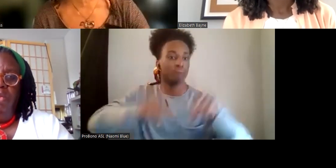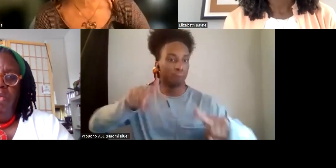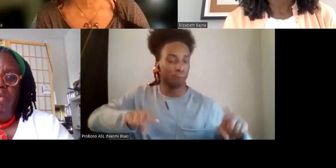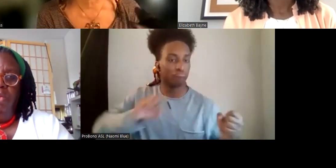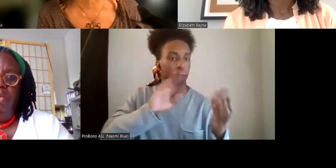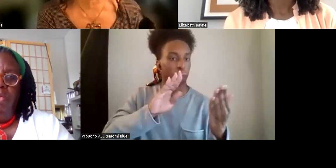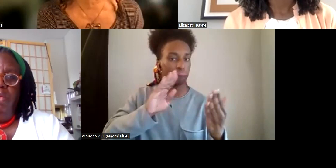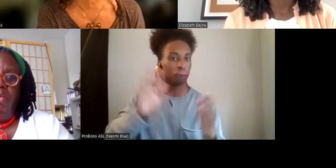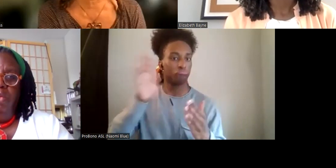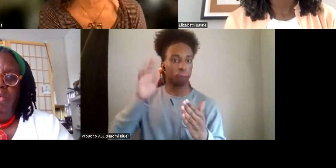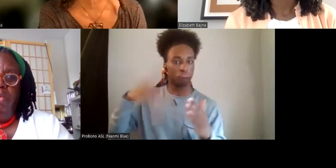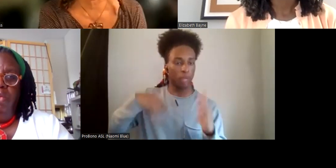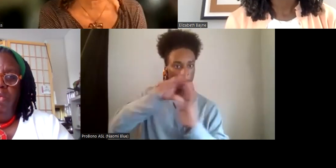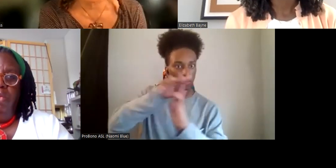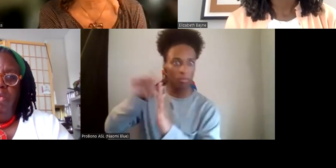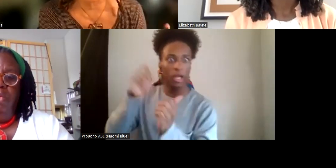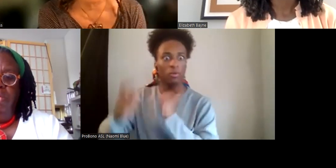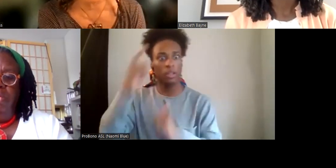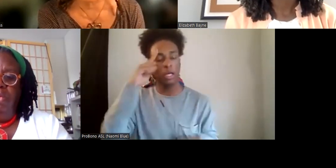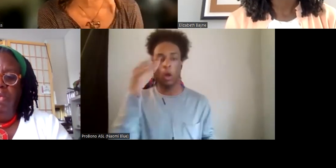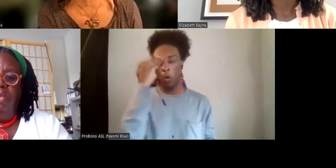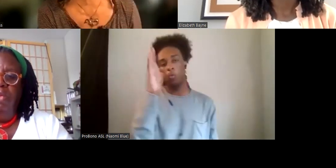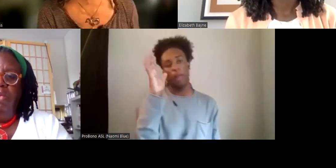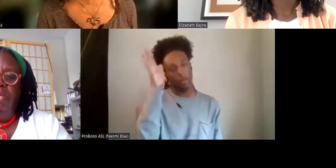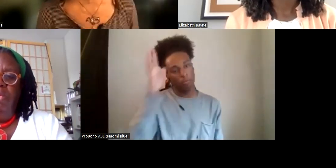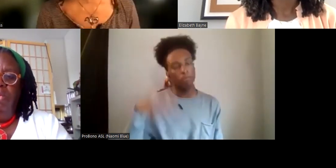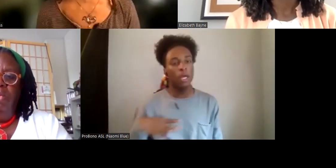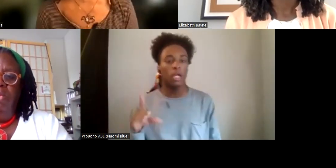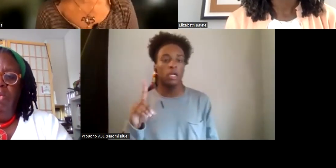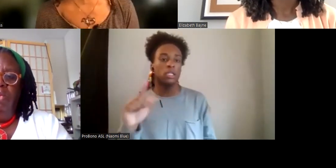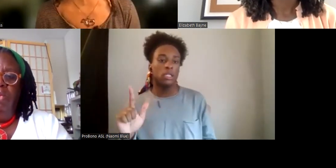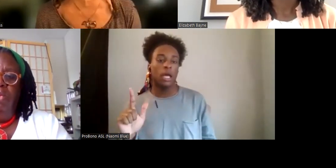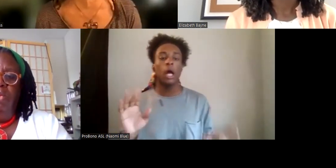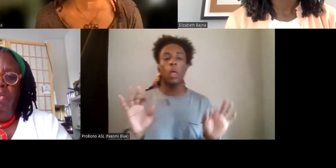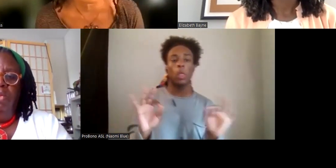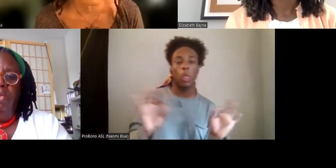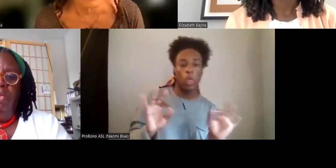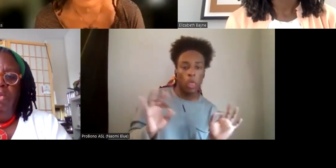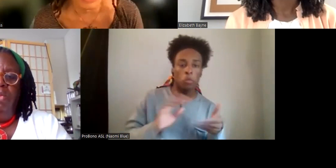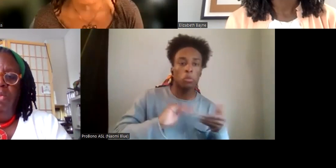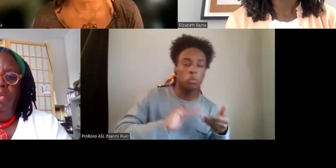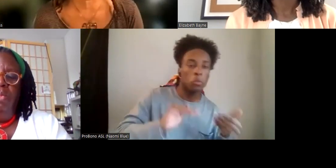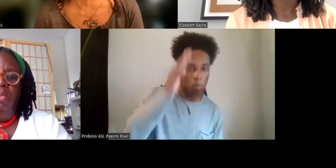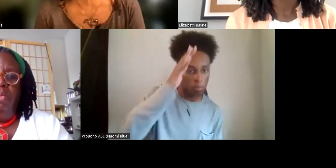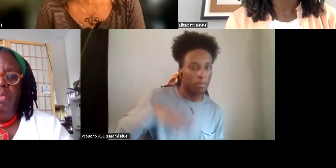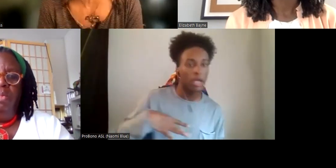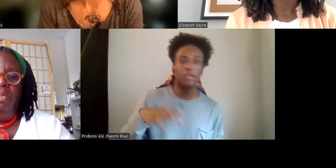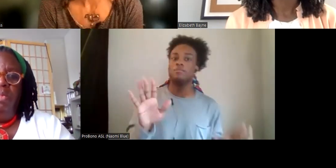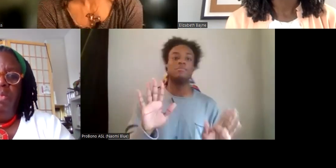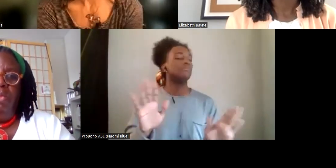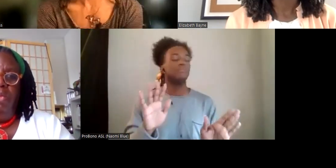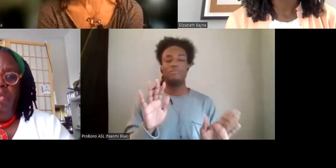this, everybody thought it was Black men living on the down low was the whole reason why there was HIV in the world, and that wasn't so